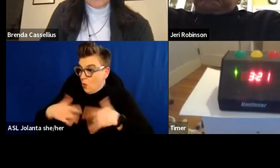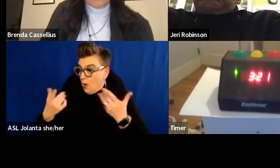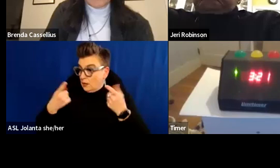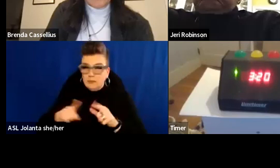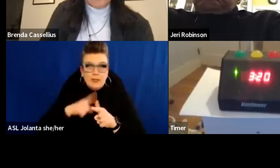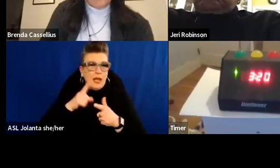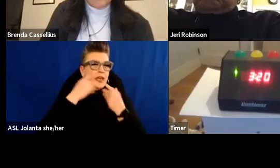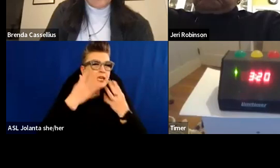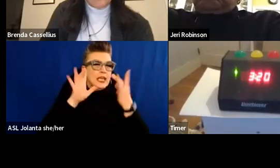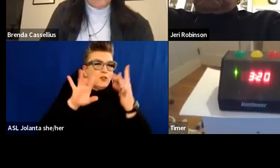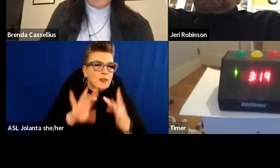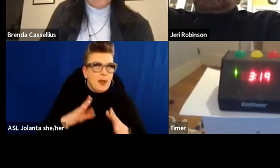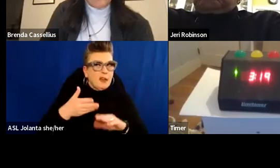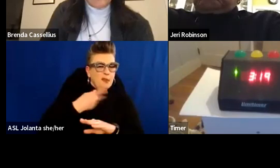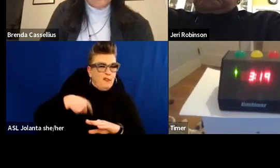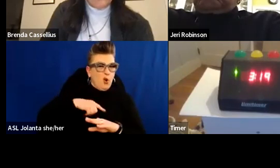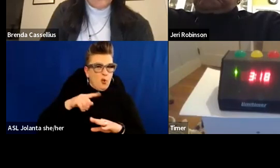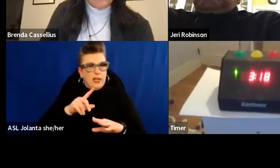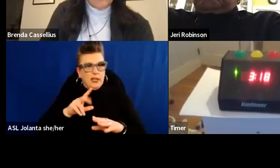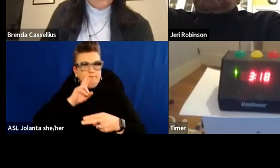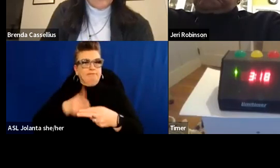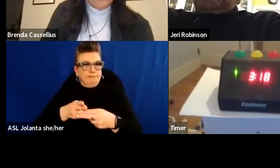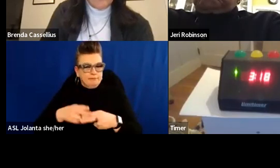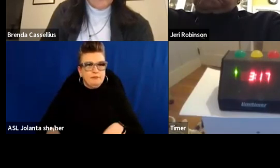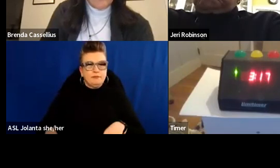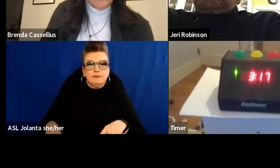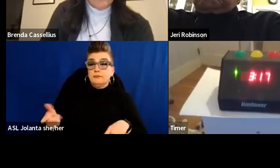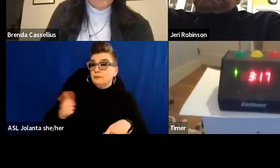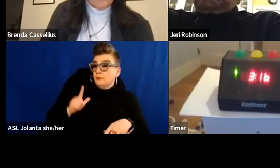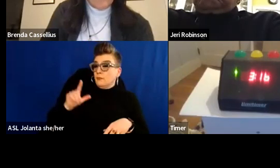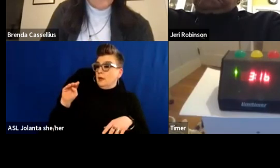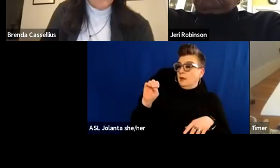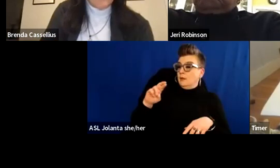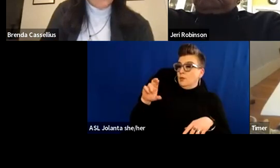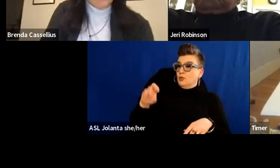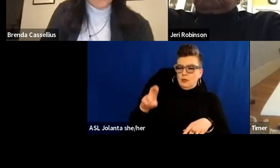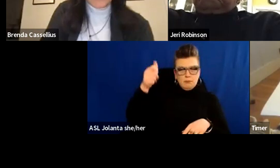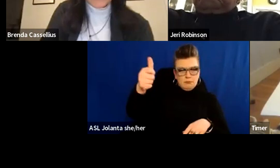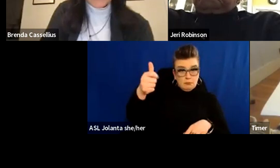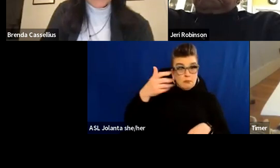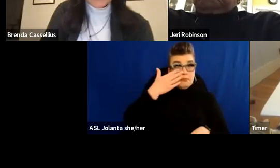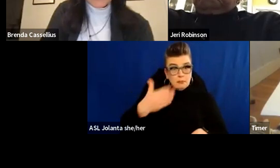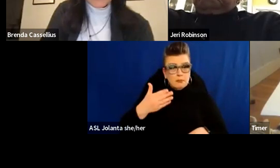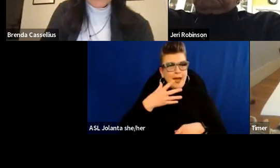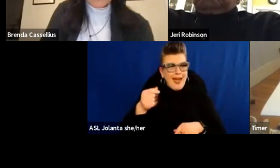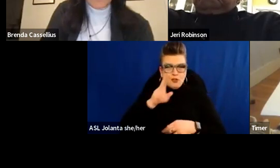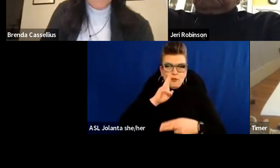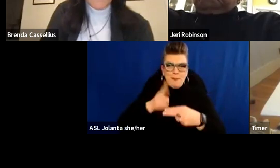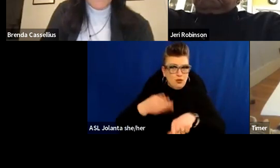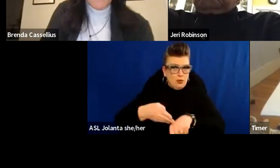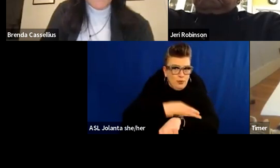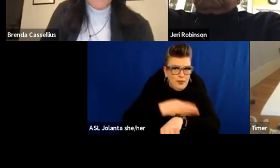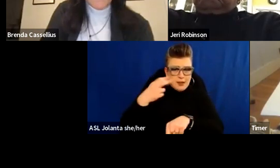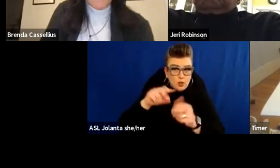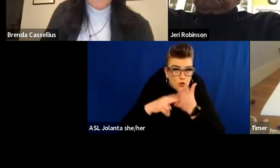you and then um on the topic of improving high schools does that mean physically or systematically like both or just